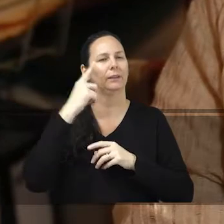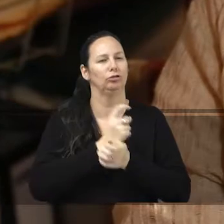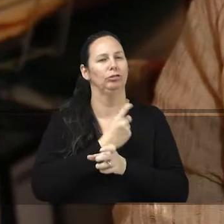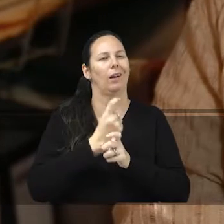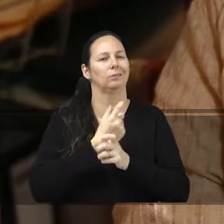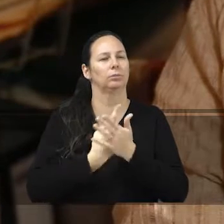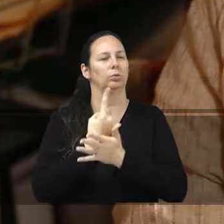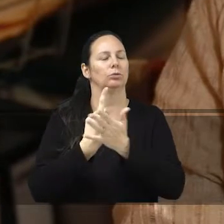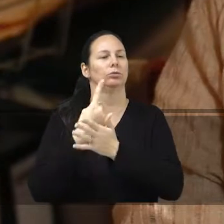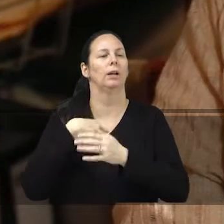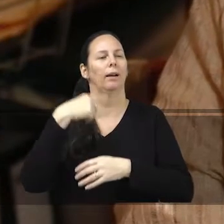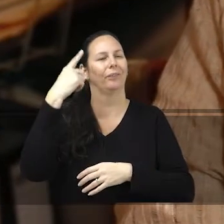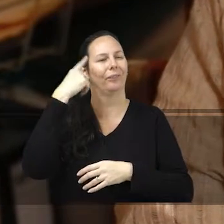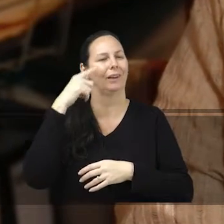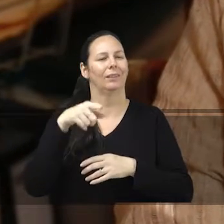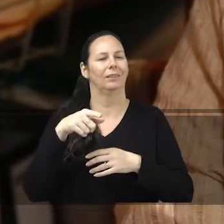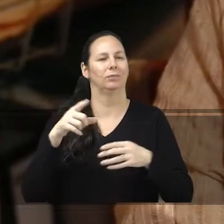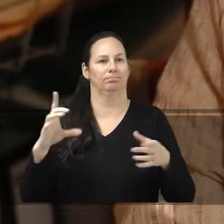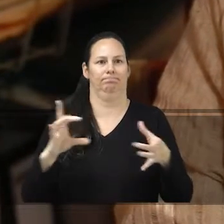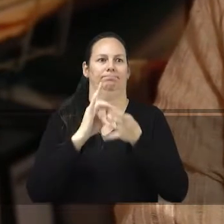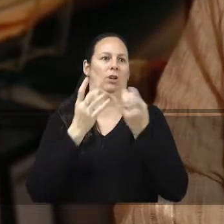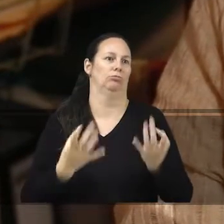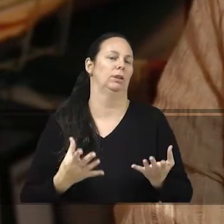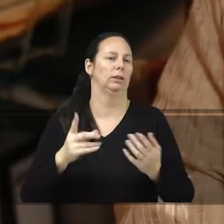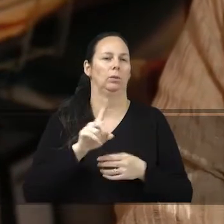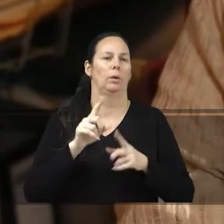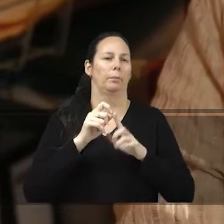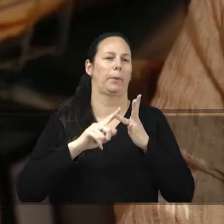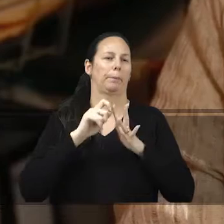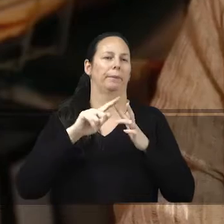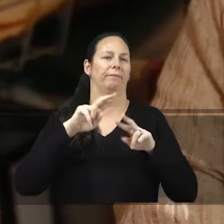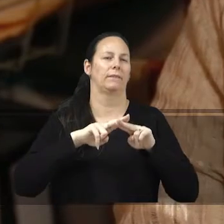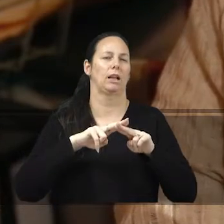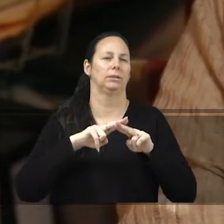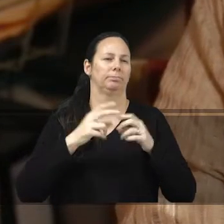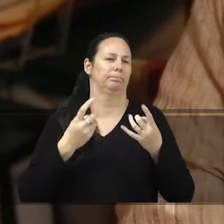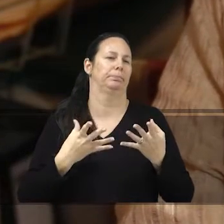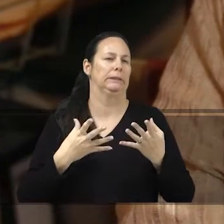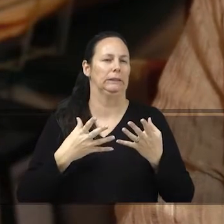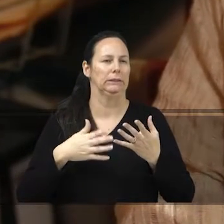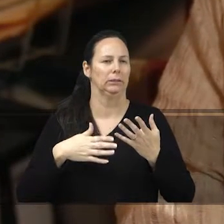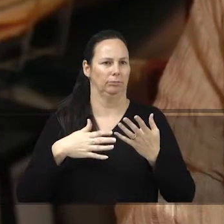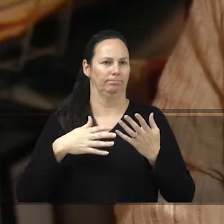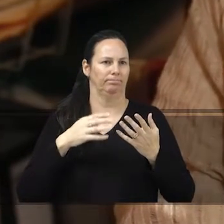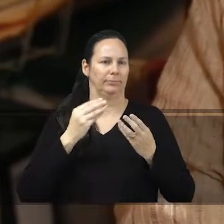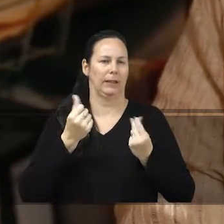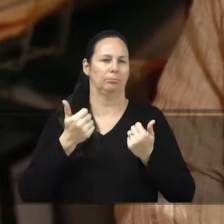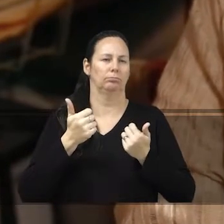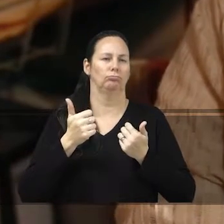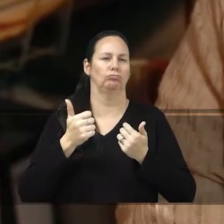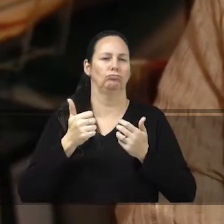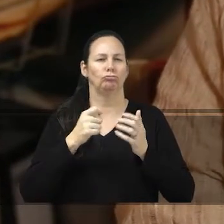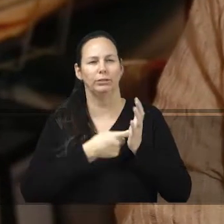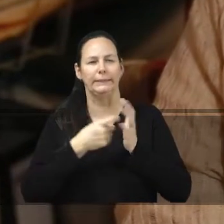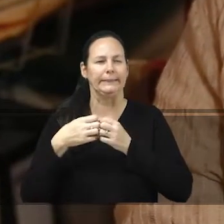creativity's, I think it's emerged already with what Pope Francis has been doing and saying. But there's some resistance, huge